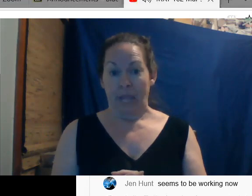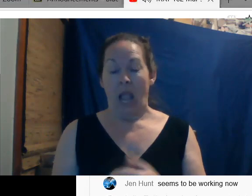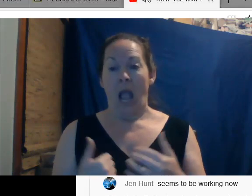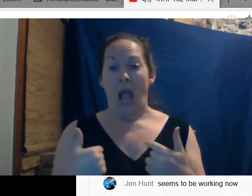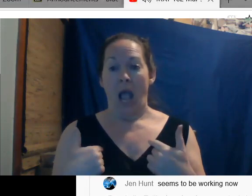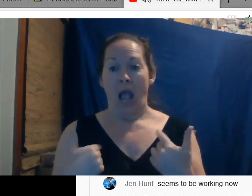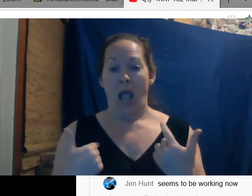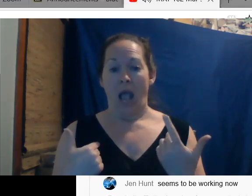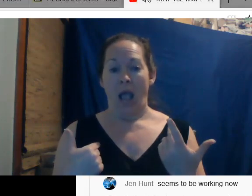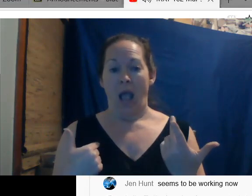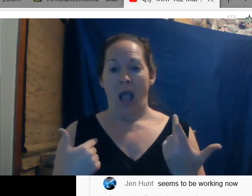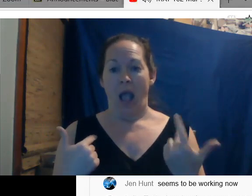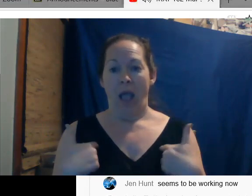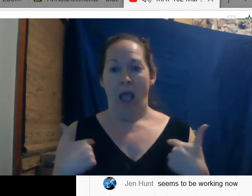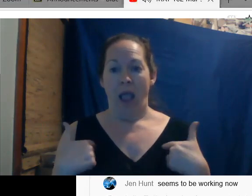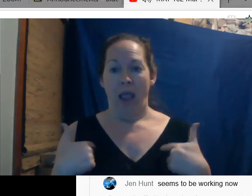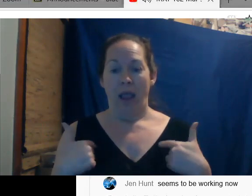I'm recording